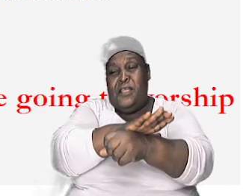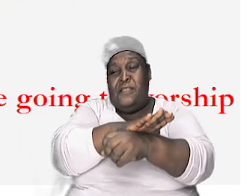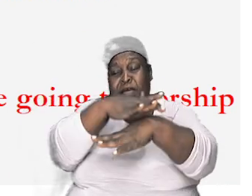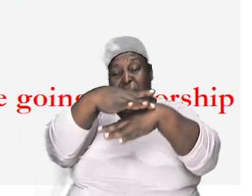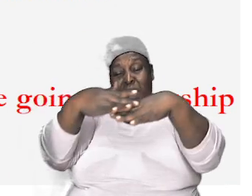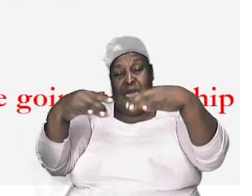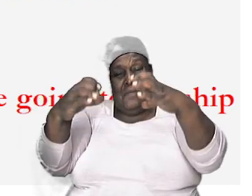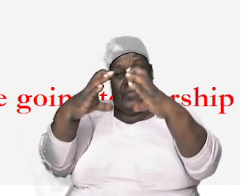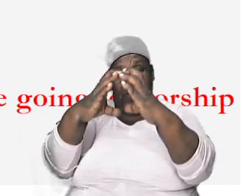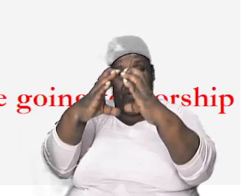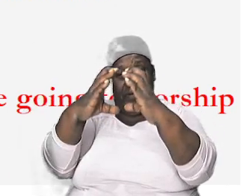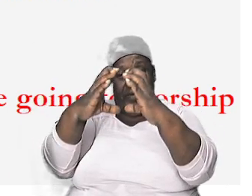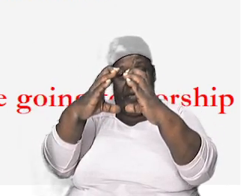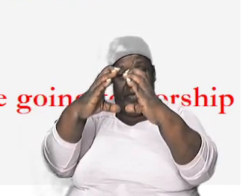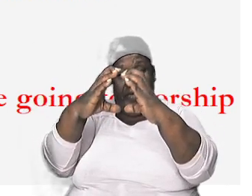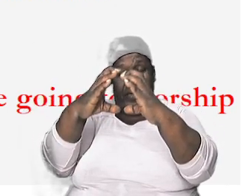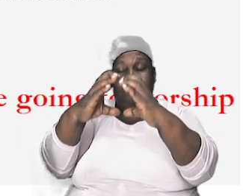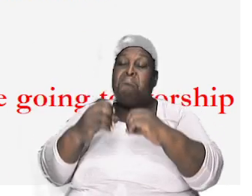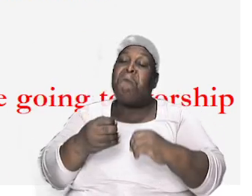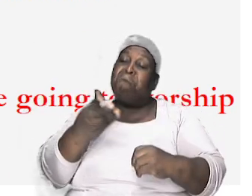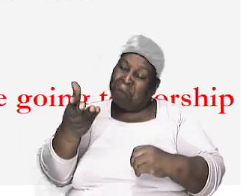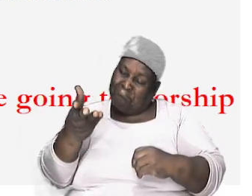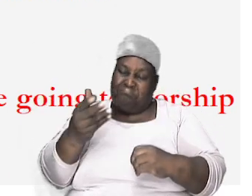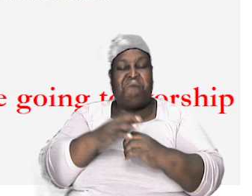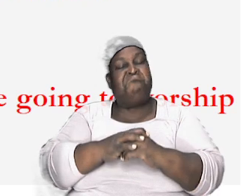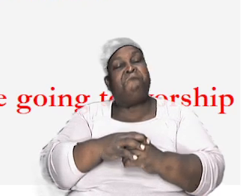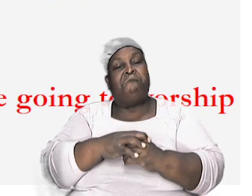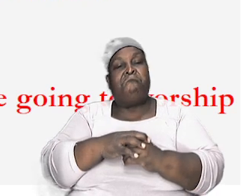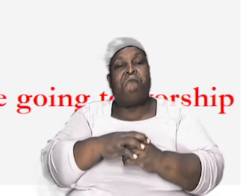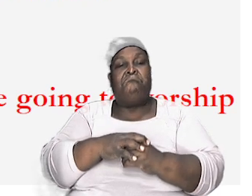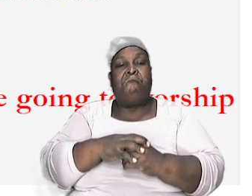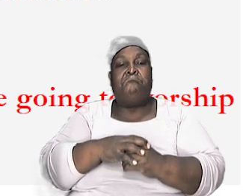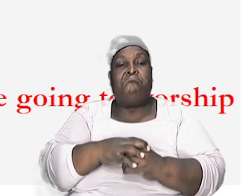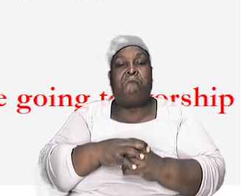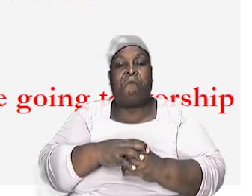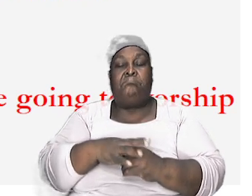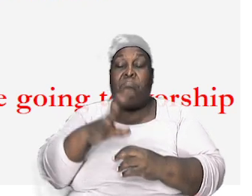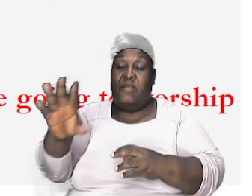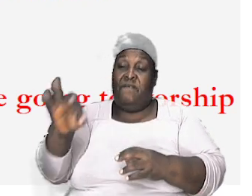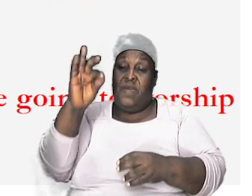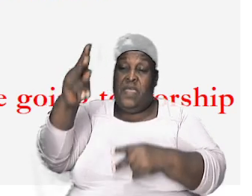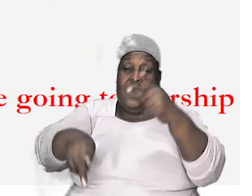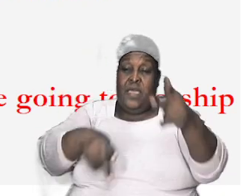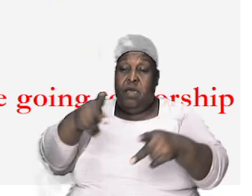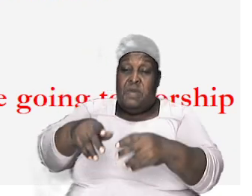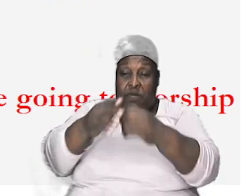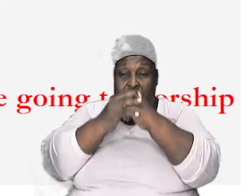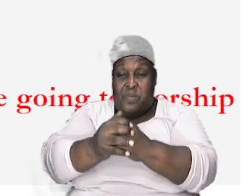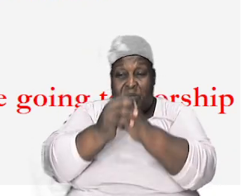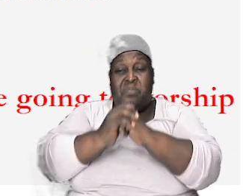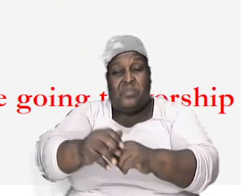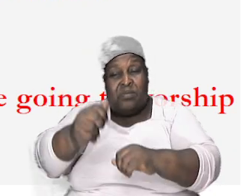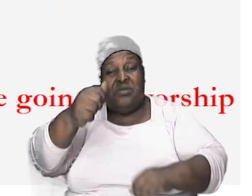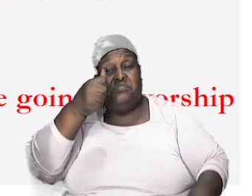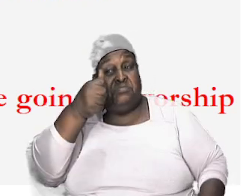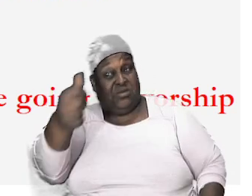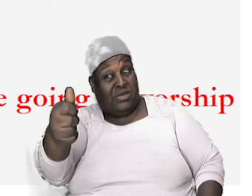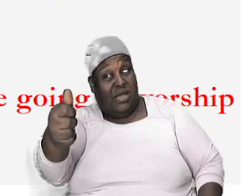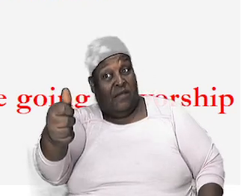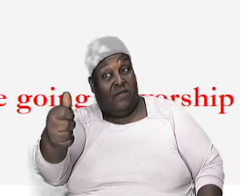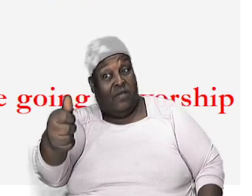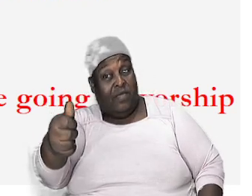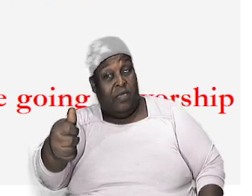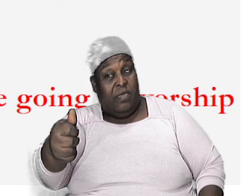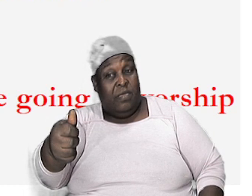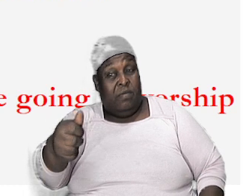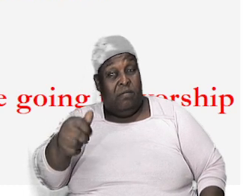yearning, that gap that was there. We find that people even worship themselves because